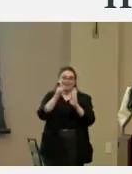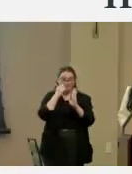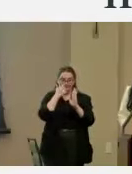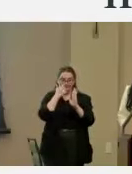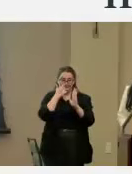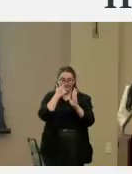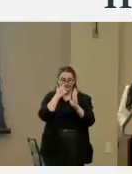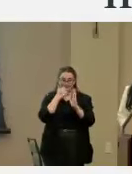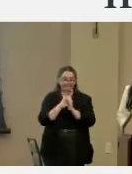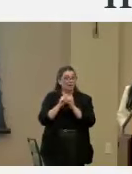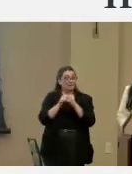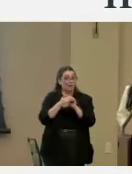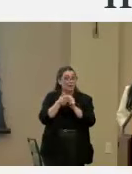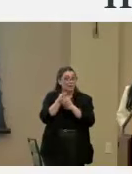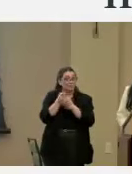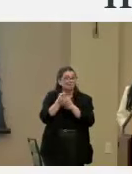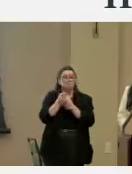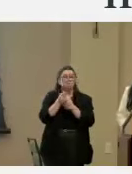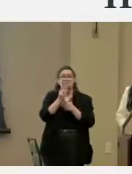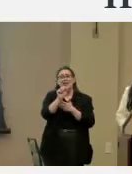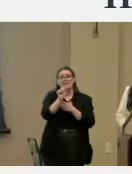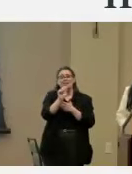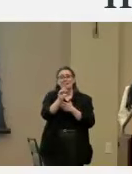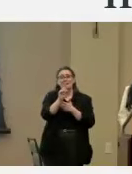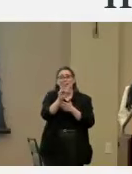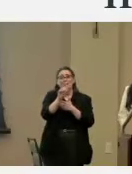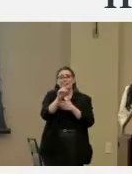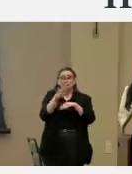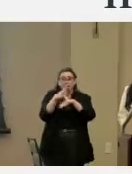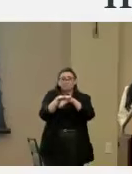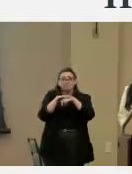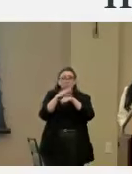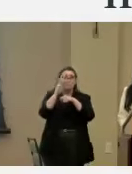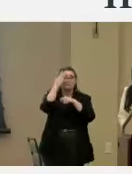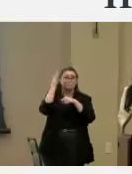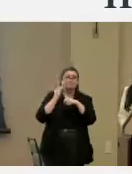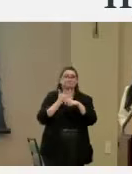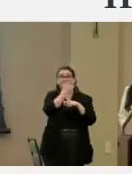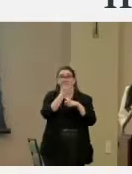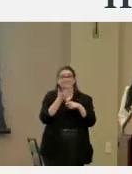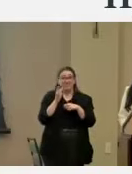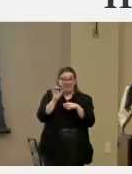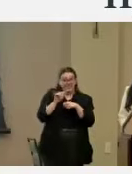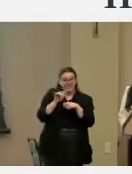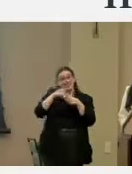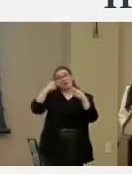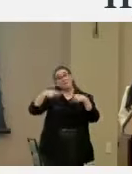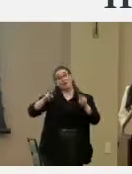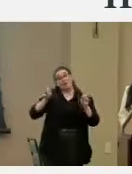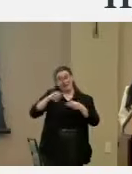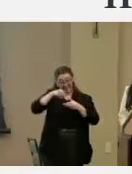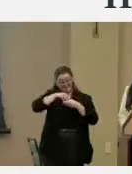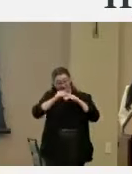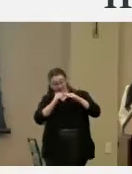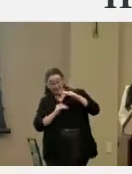How do we treat it? Topical steroids, that's where we start. We are trying to extinguish that party that's happening